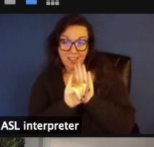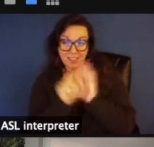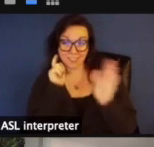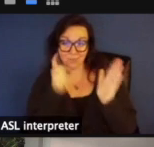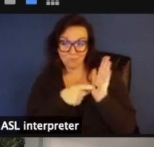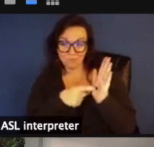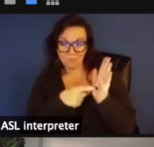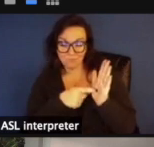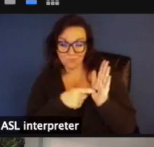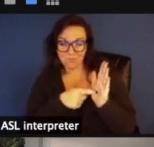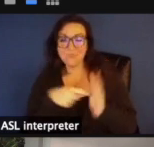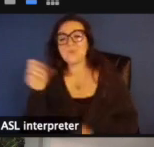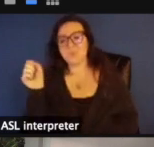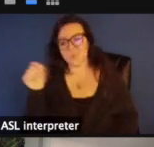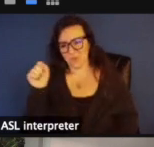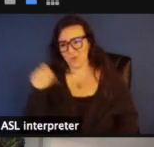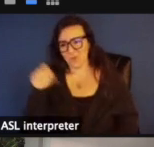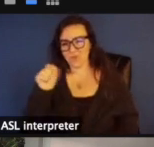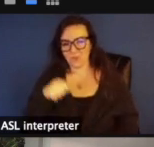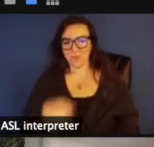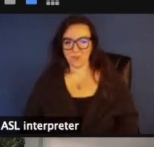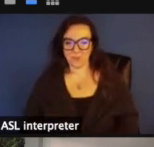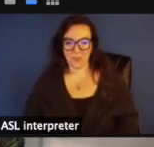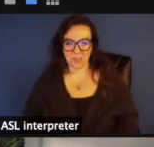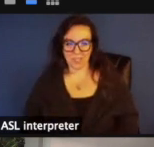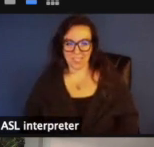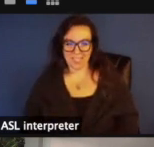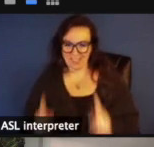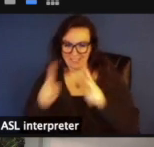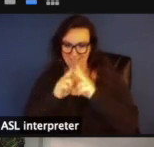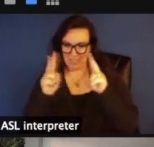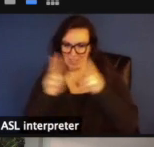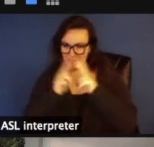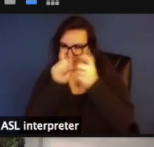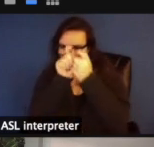Mm-hmm. Yeah. Mm-hmm. Yes. Yeah, right? It's very, very detailed.